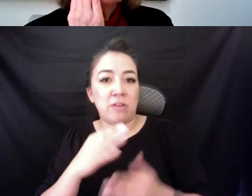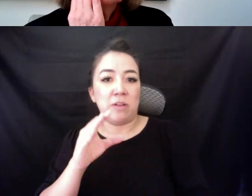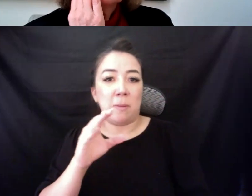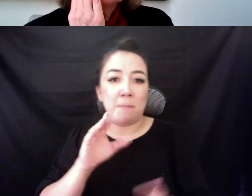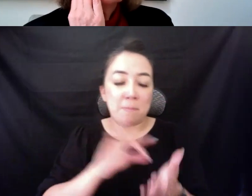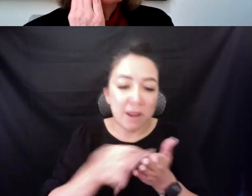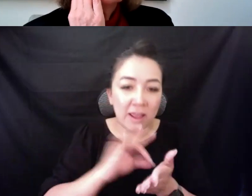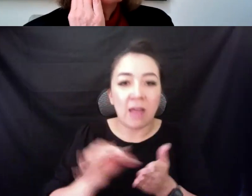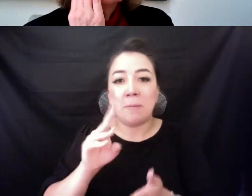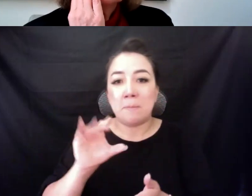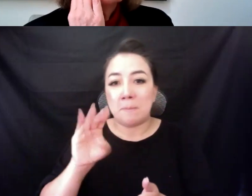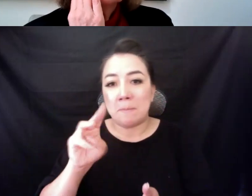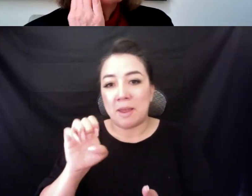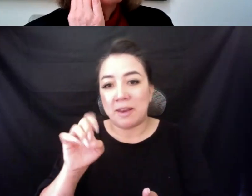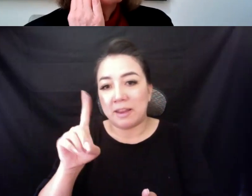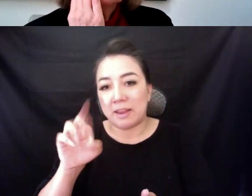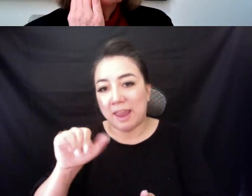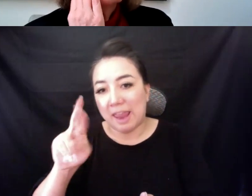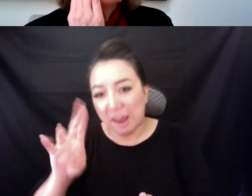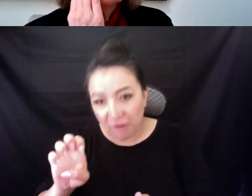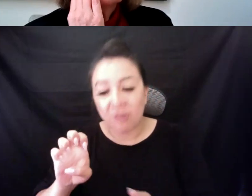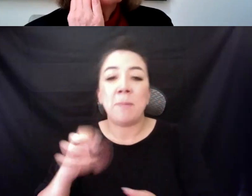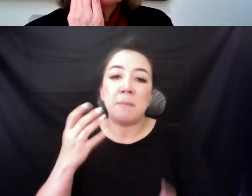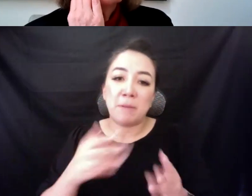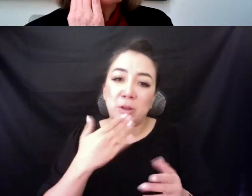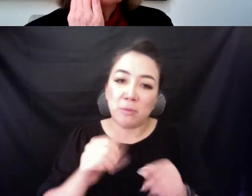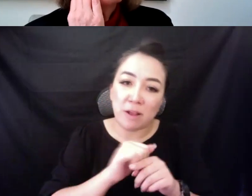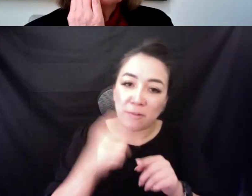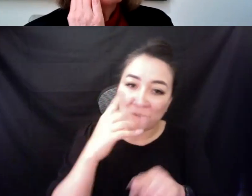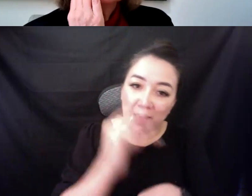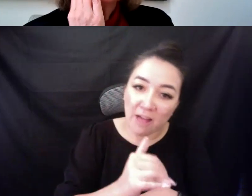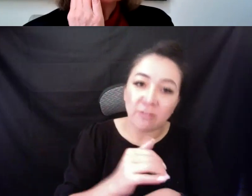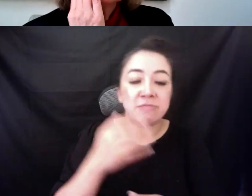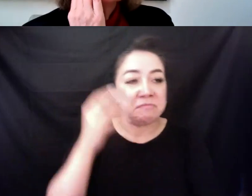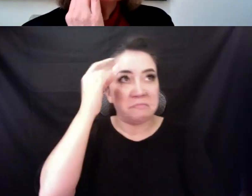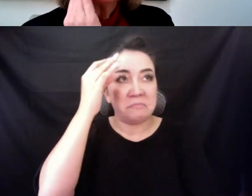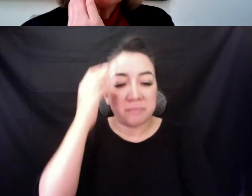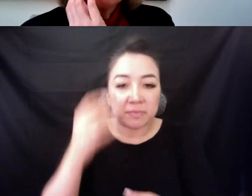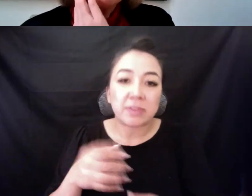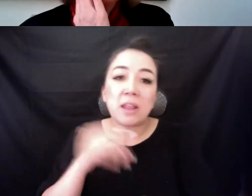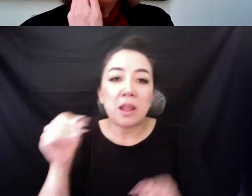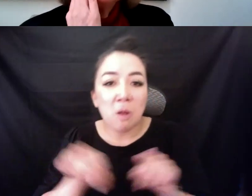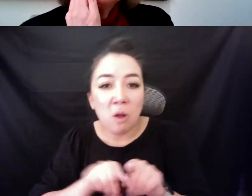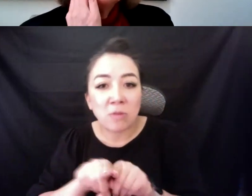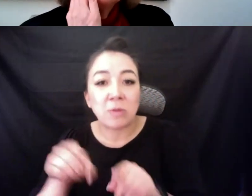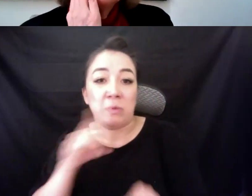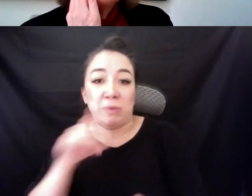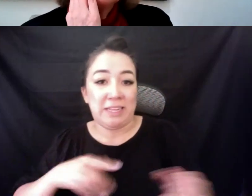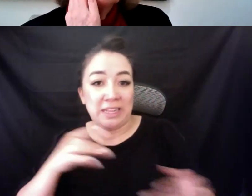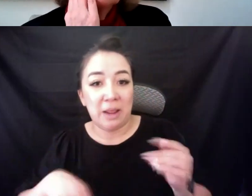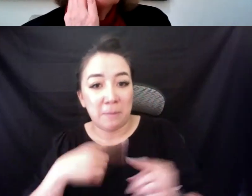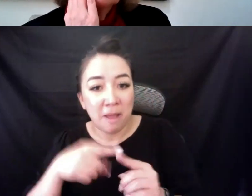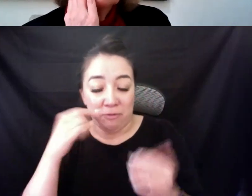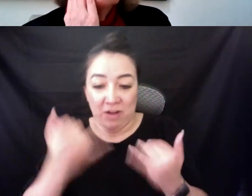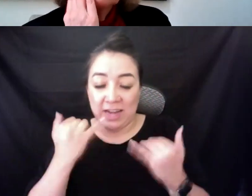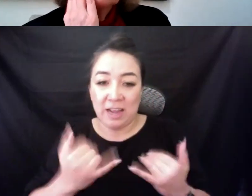Medicare, other sources that may be good practices for California to consider. And then also what we're really excited about right now is